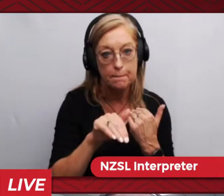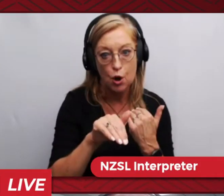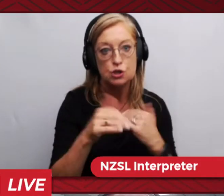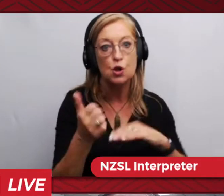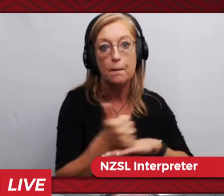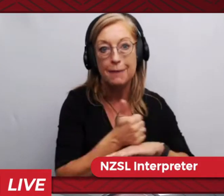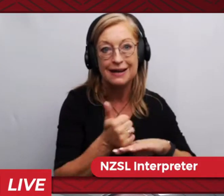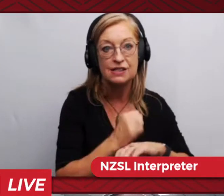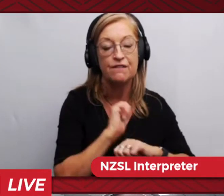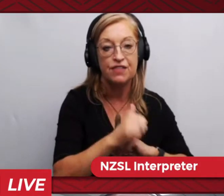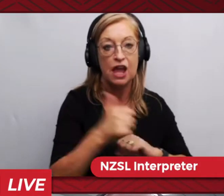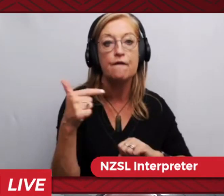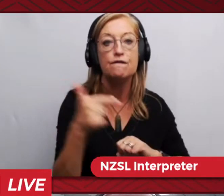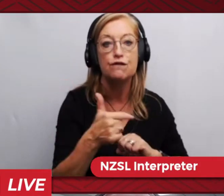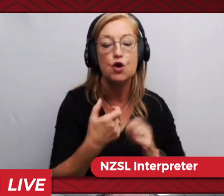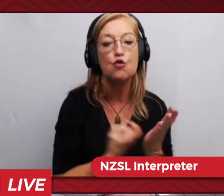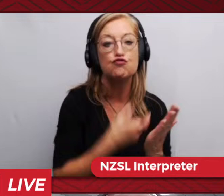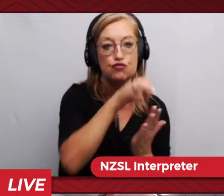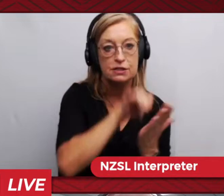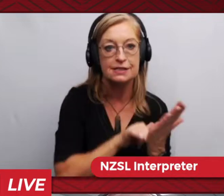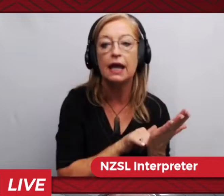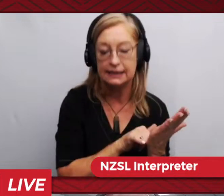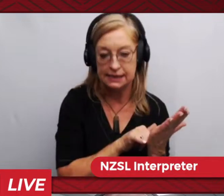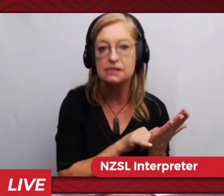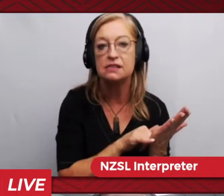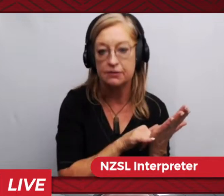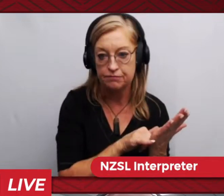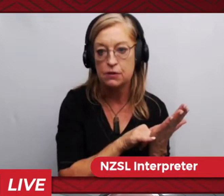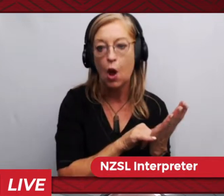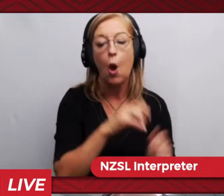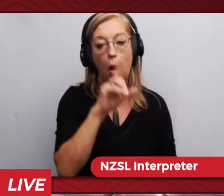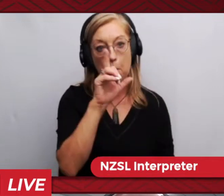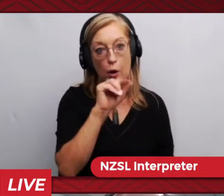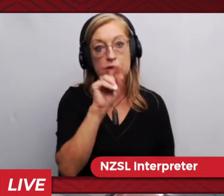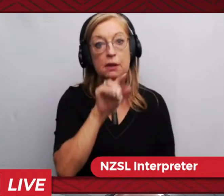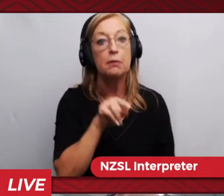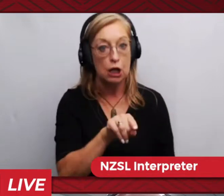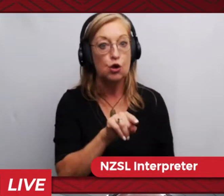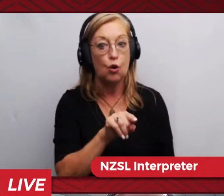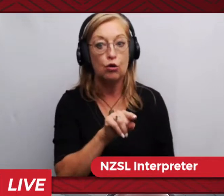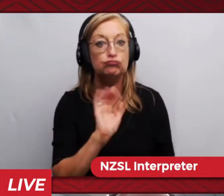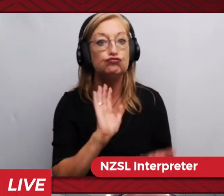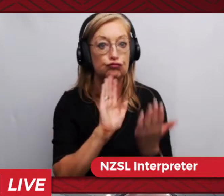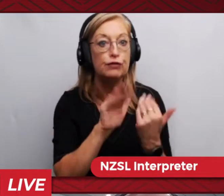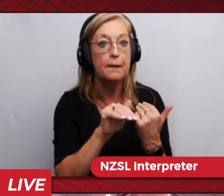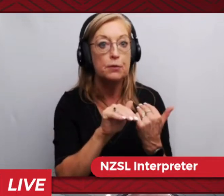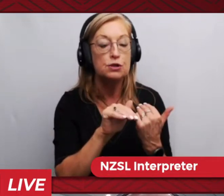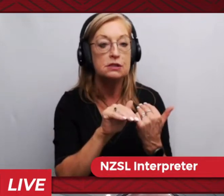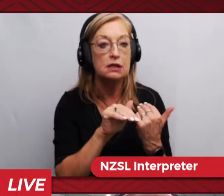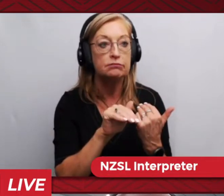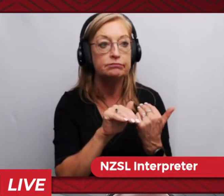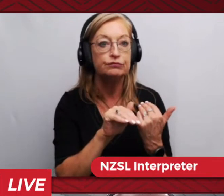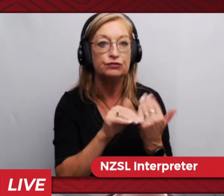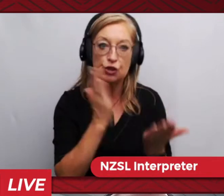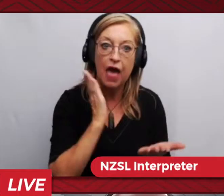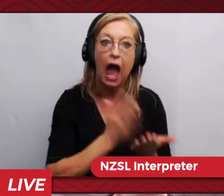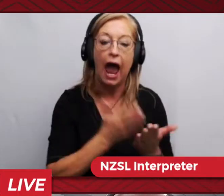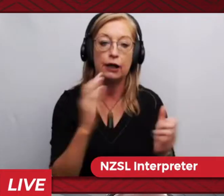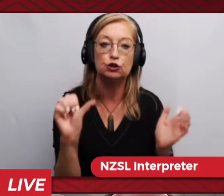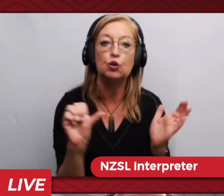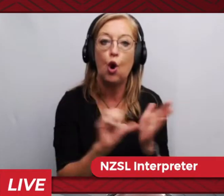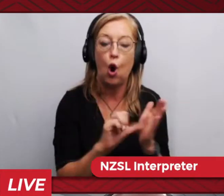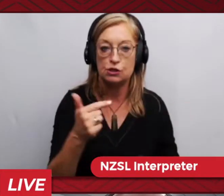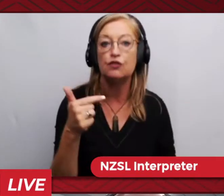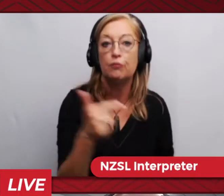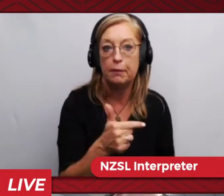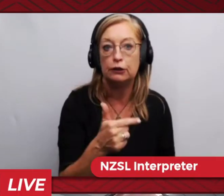their fuel receipts. So you might already be reimbursing them according to the actual cost of fuel that they're